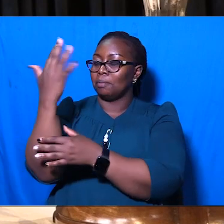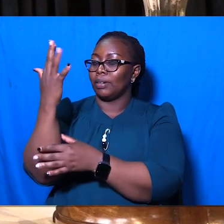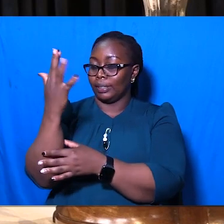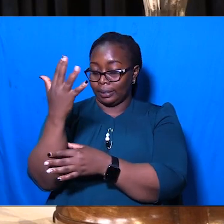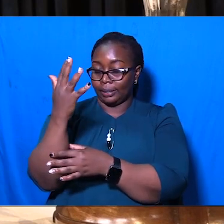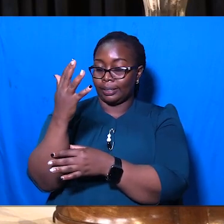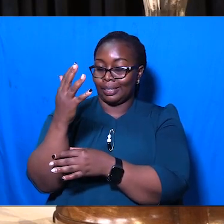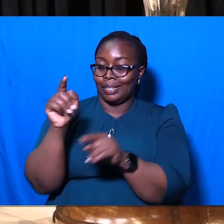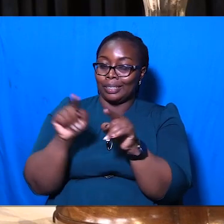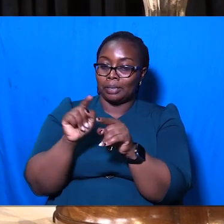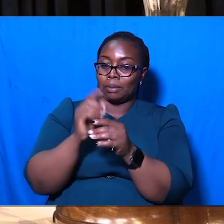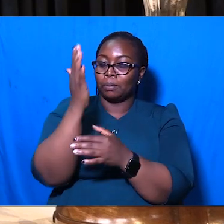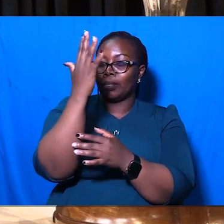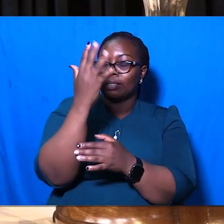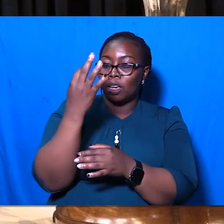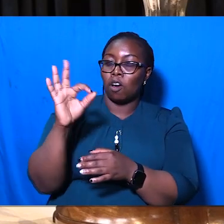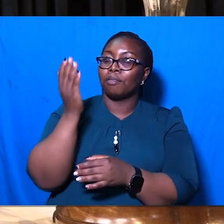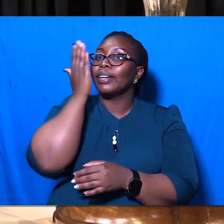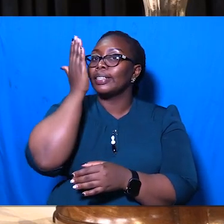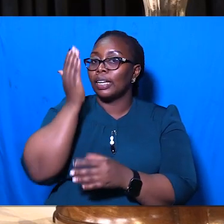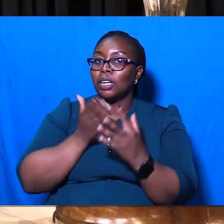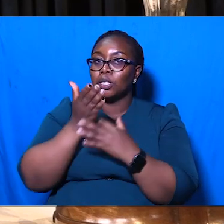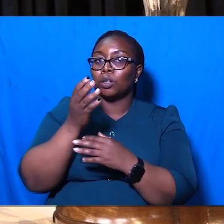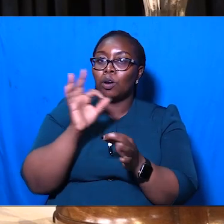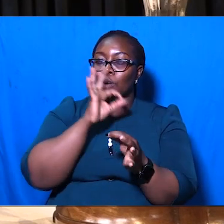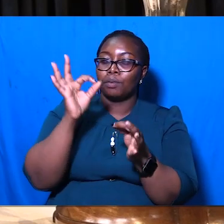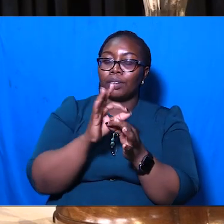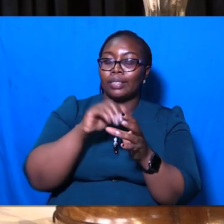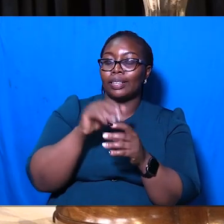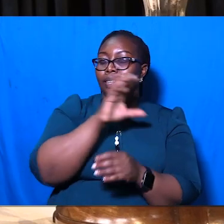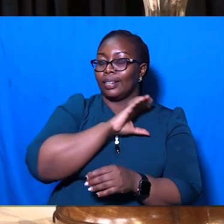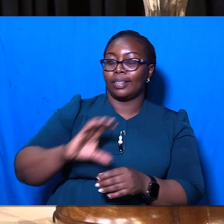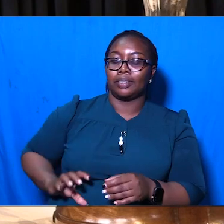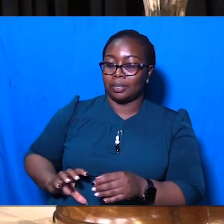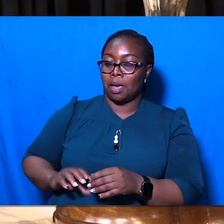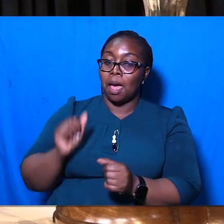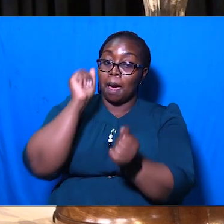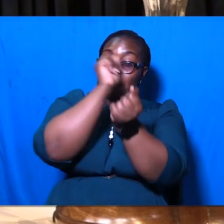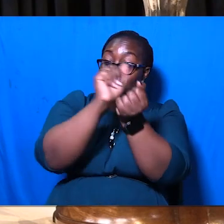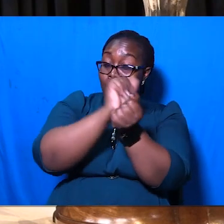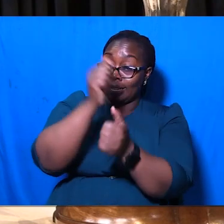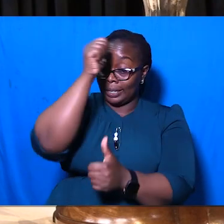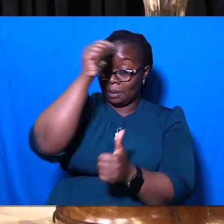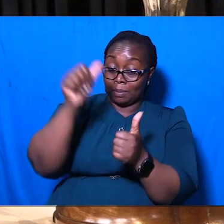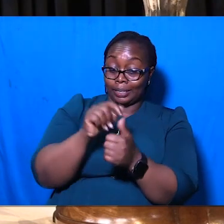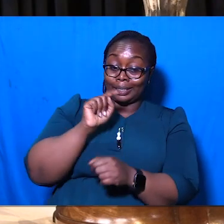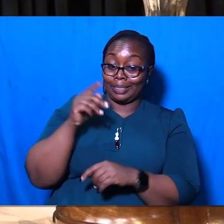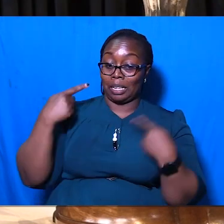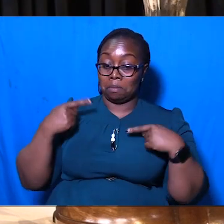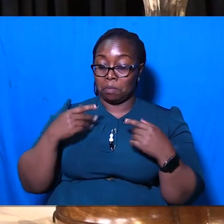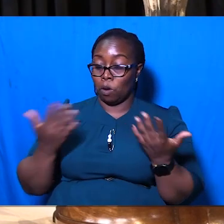Israel. So through faith in Christ, Paul reminds these people in Rome that